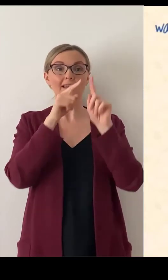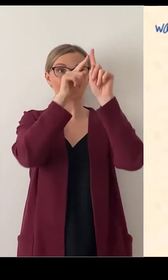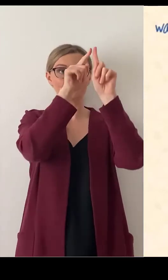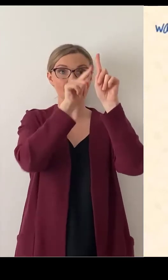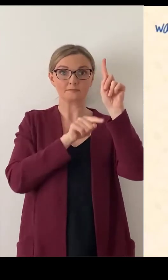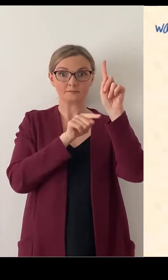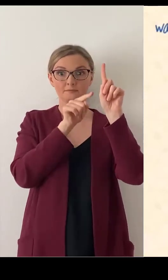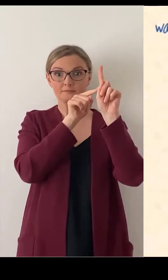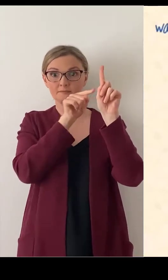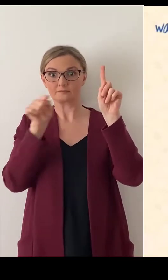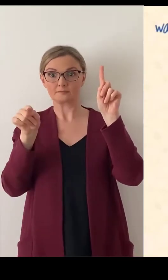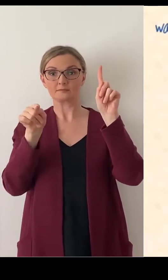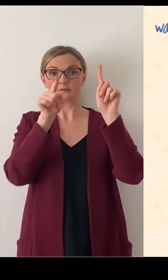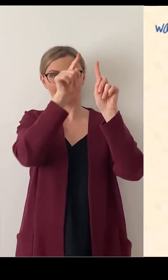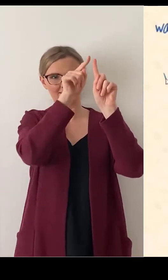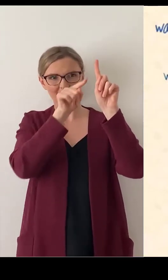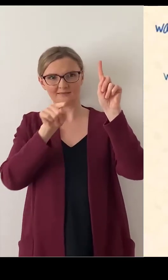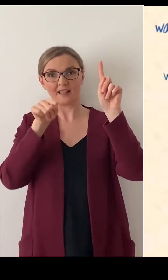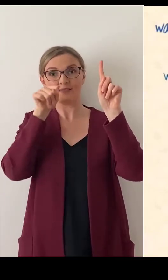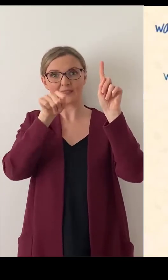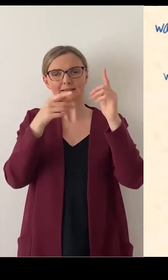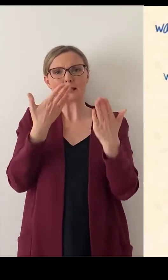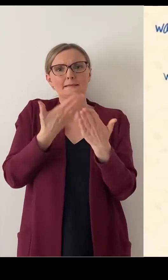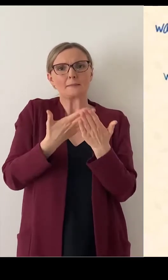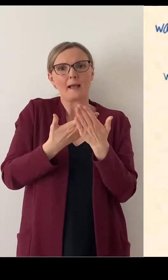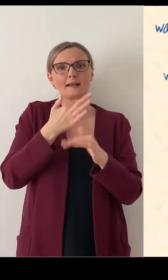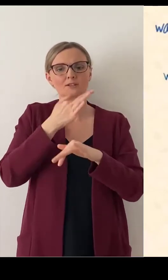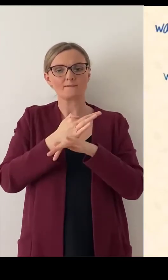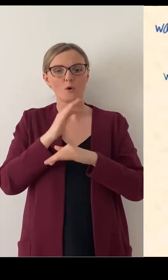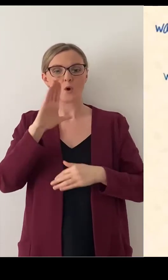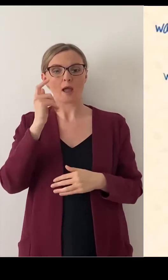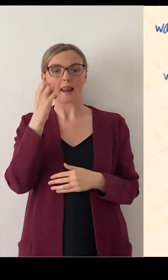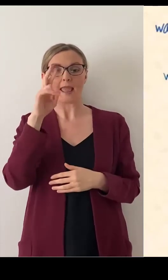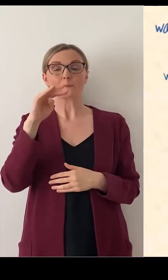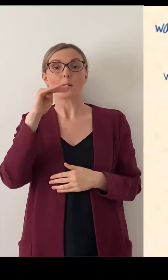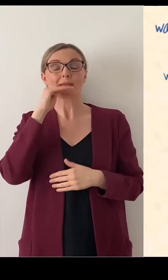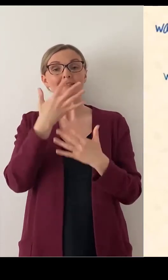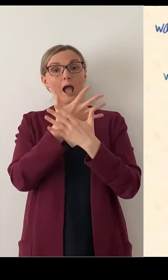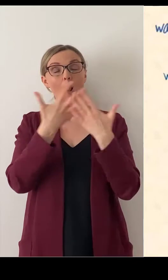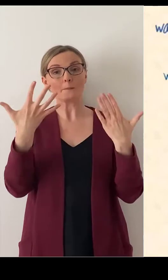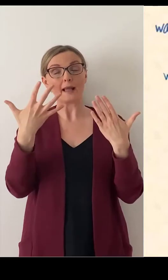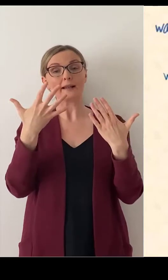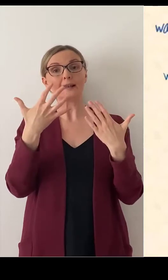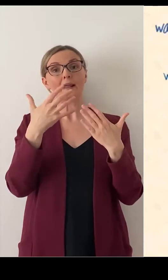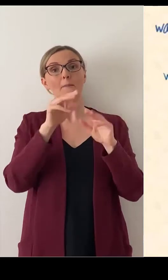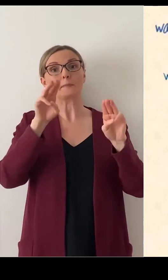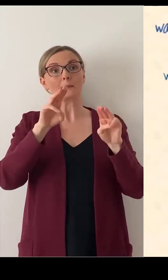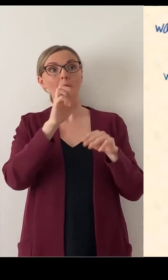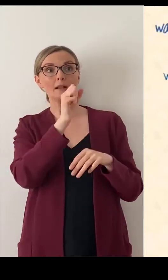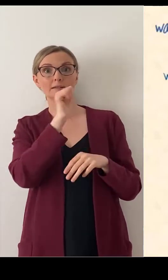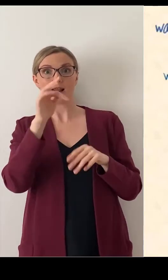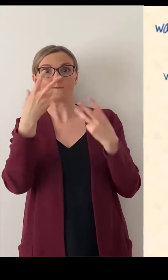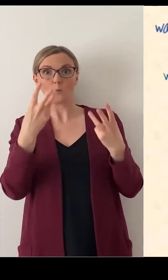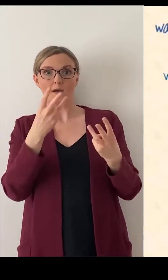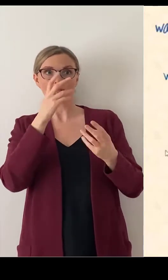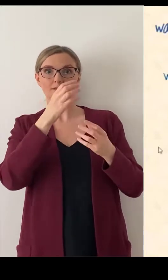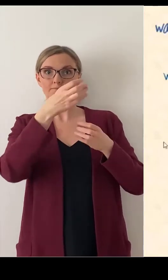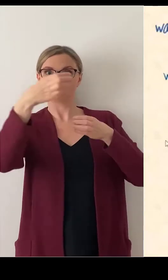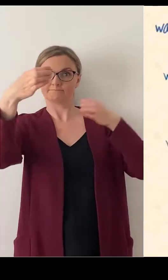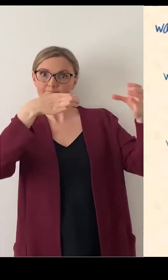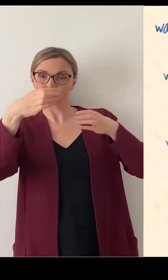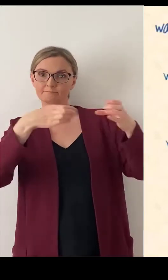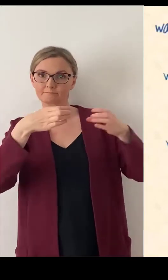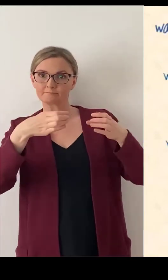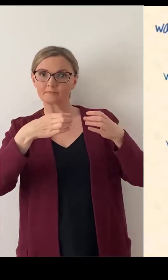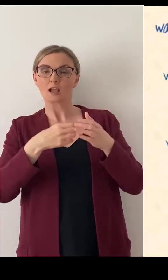for labor. If the wages are high, firms would like to hire only a few people, but if